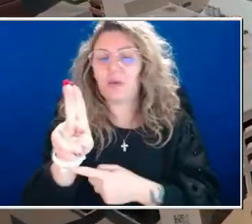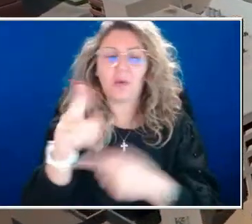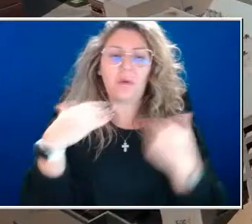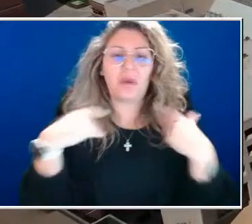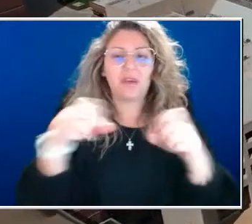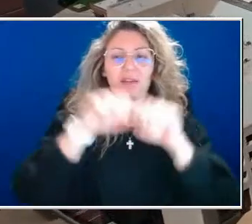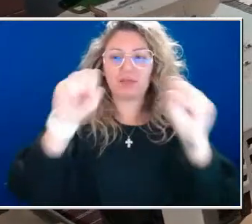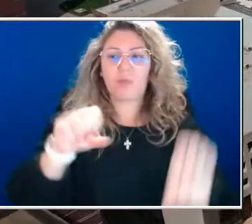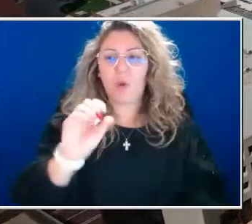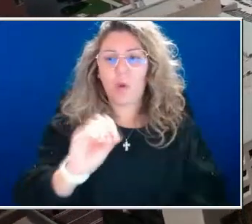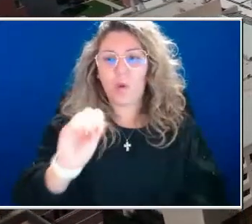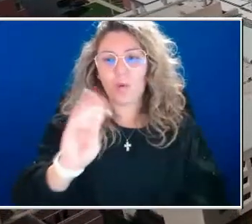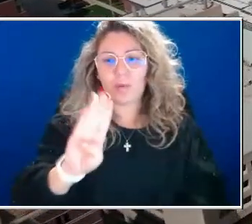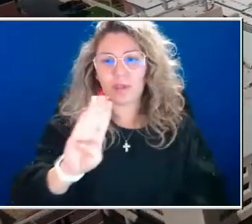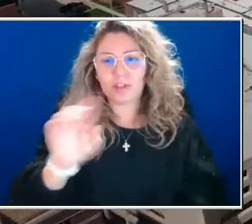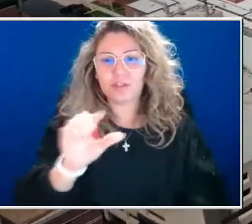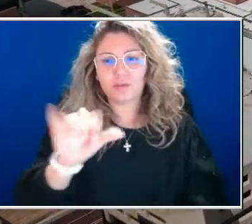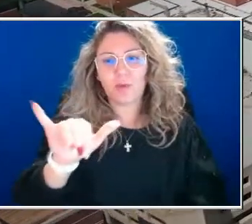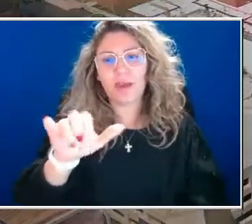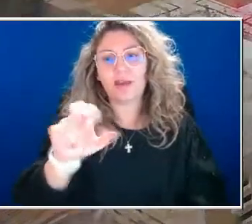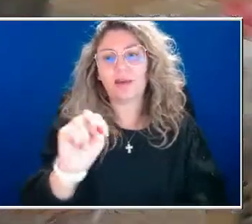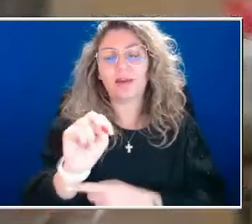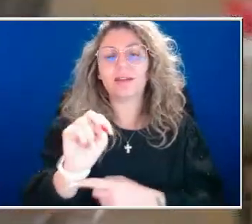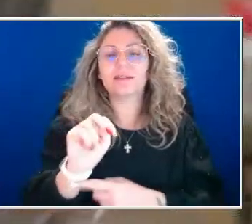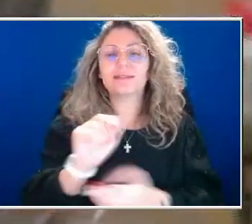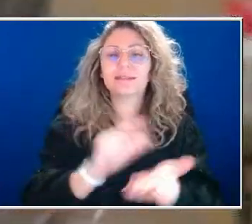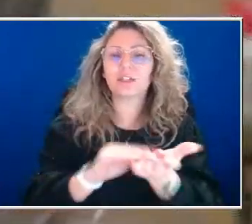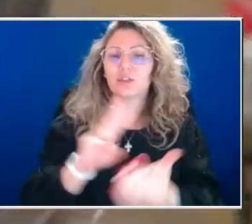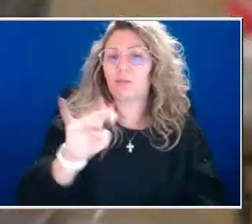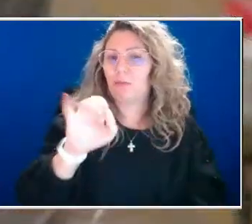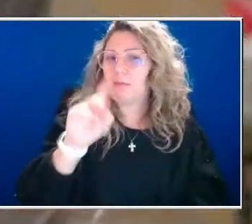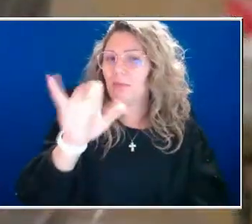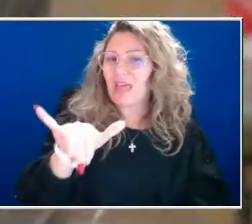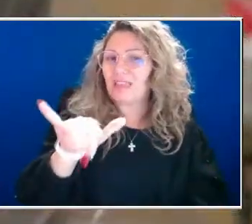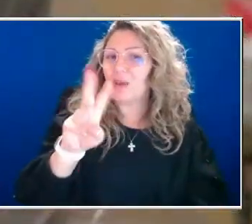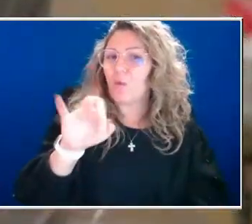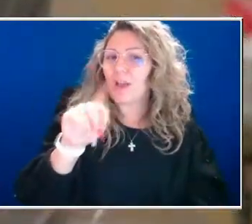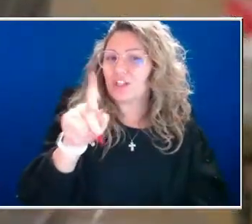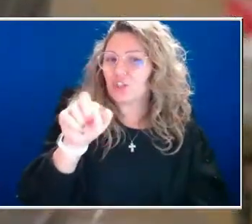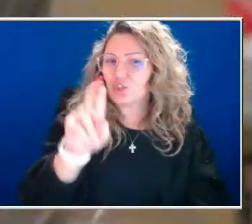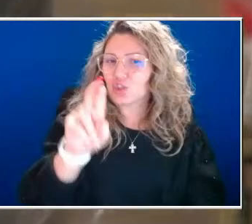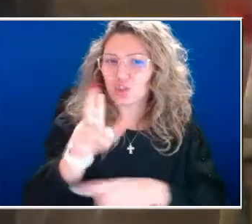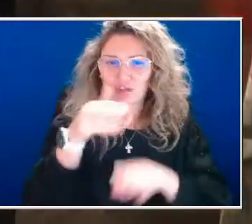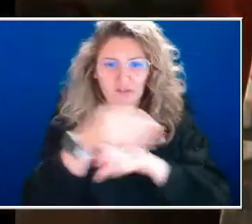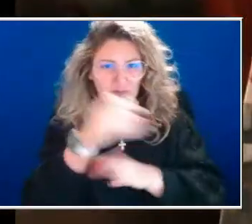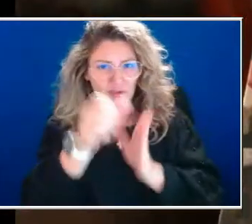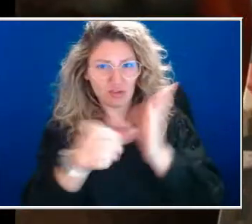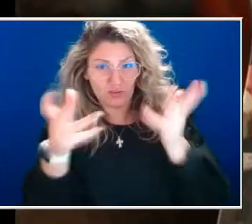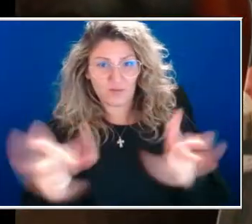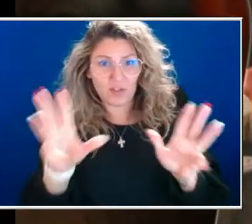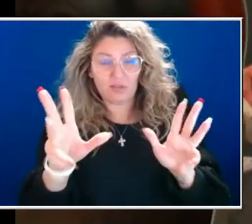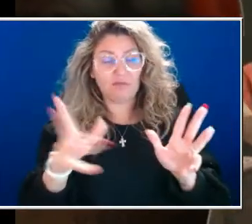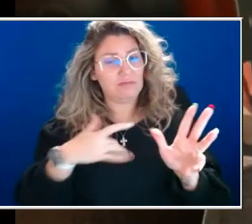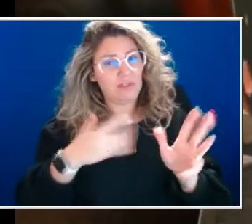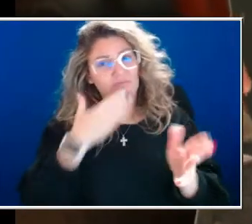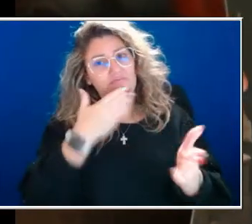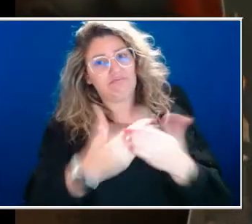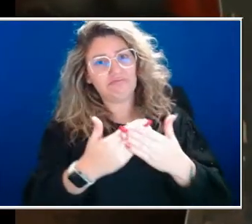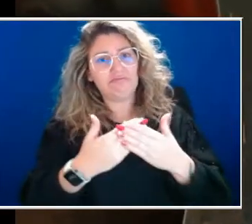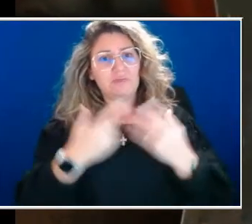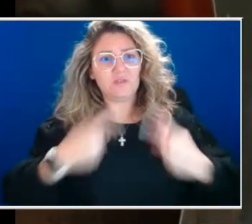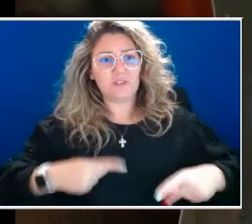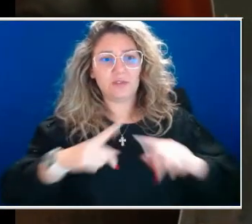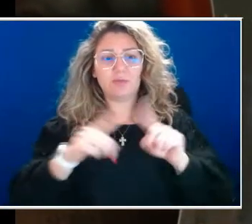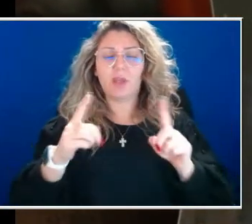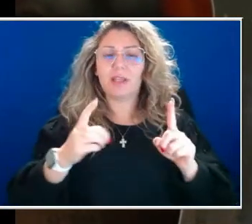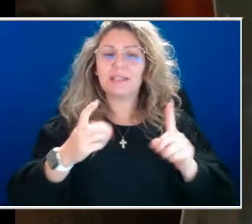Dr. Melanie Meister. She's wonderful. After the surgery, Amy felt great physically, but it was the emotional part of menopause